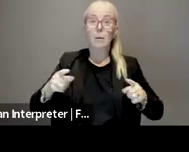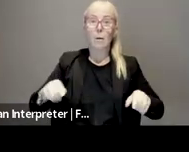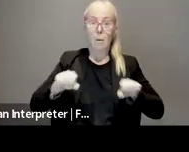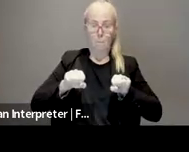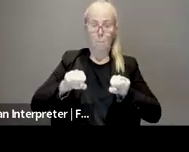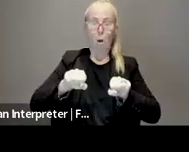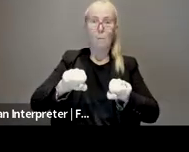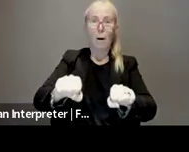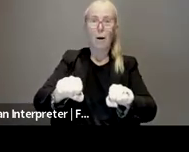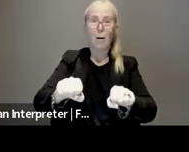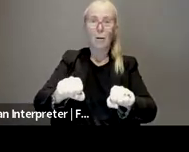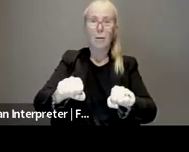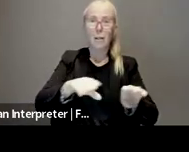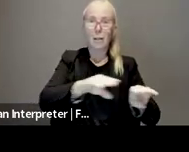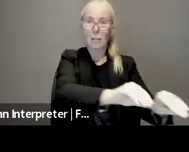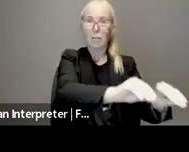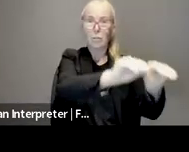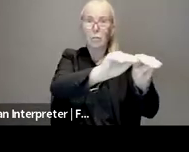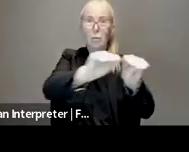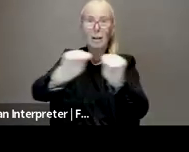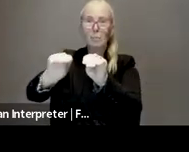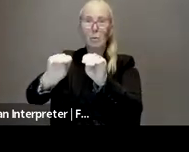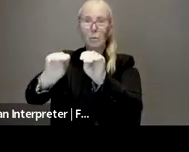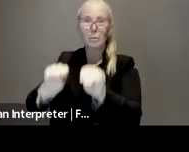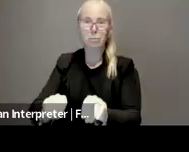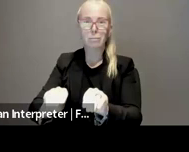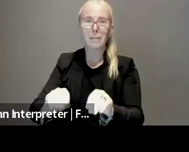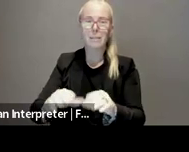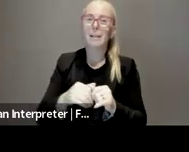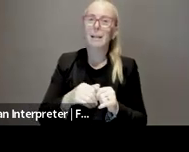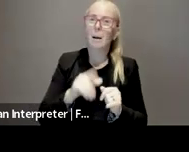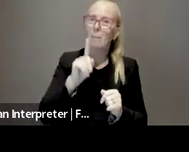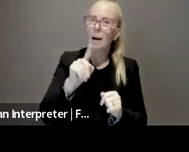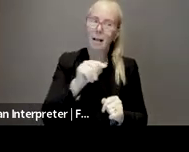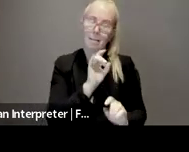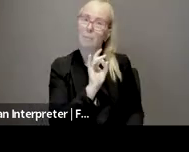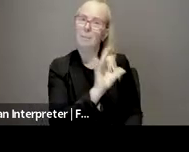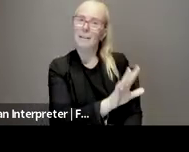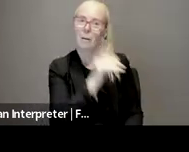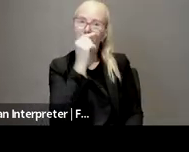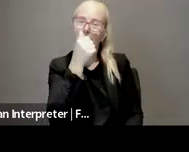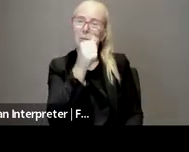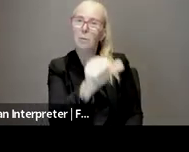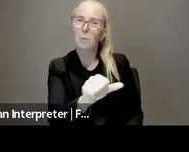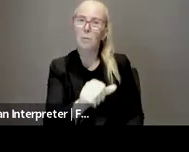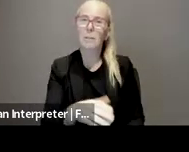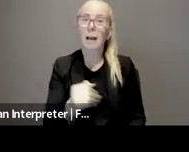grandfather independently. It has a remote control and innovative seat that allows a user to easily sit on the